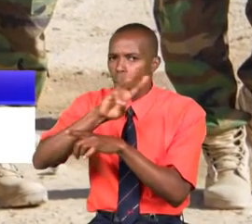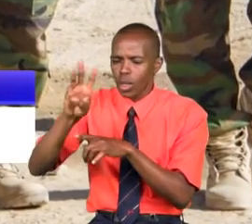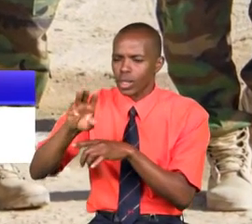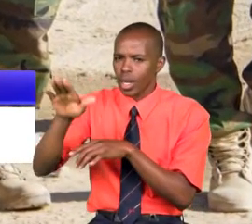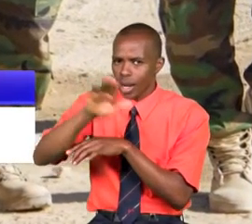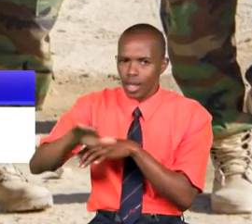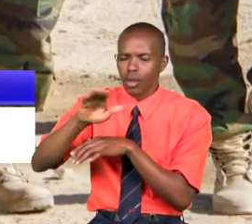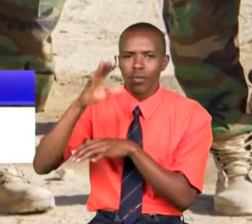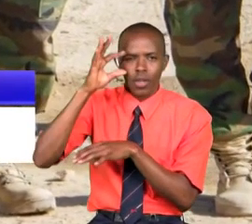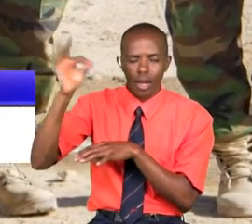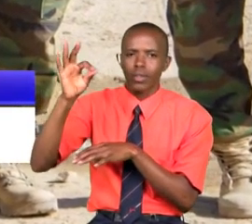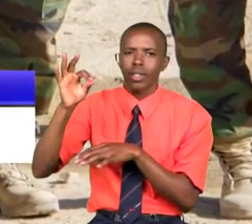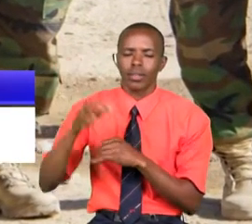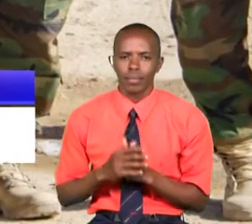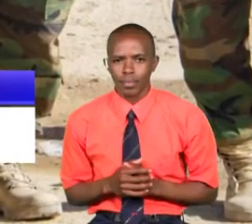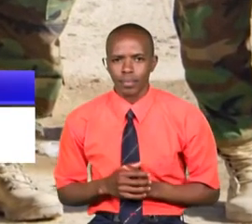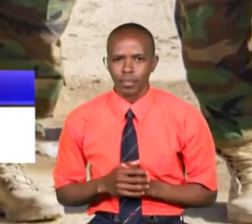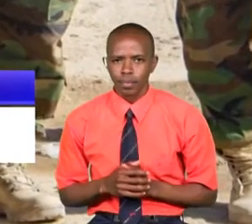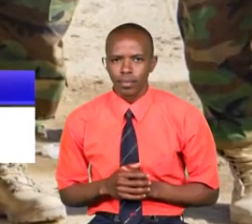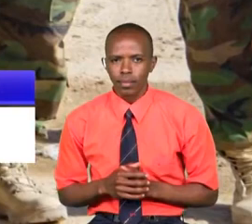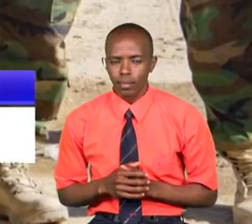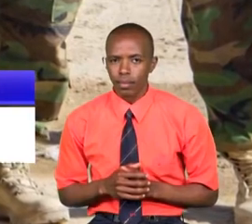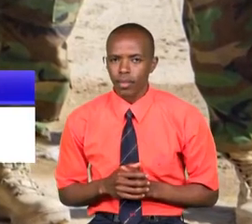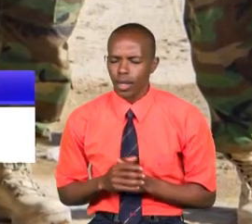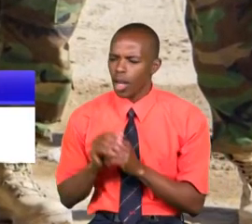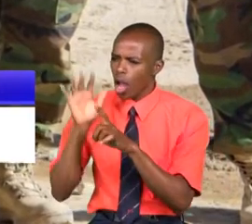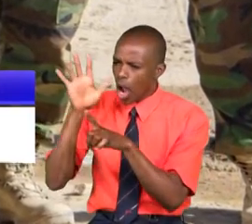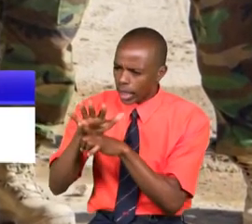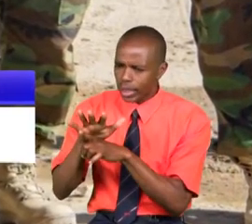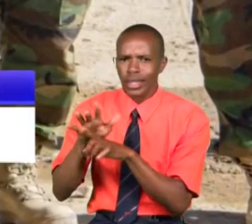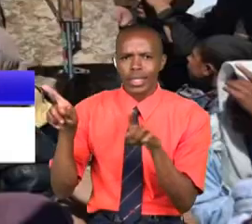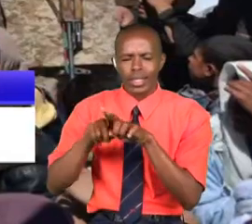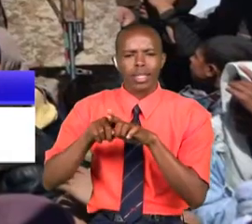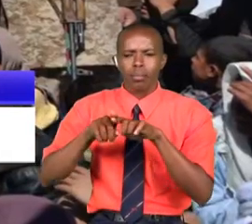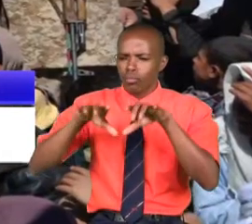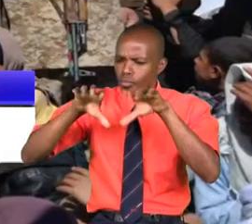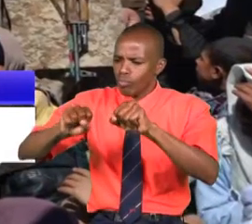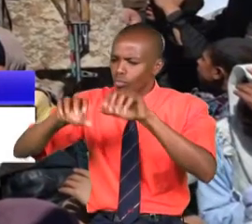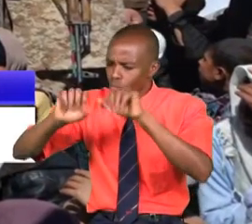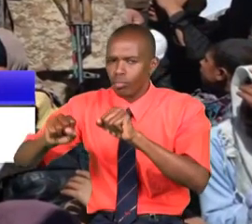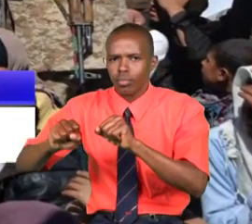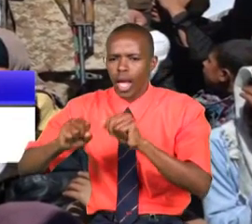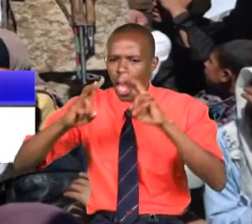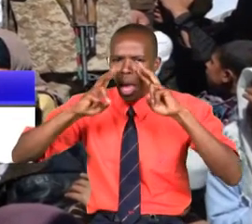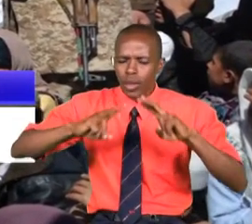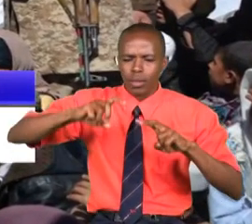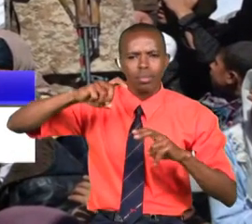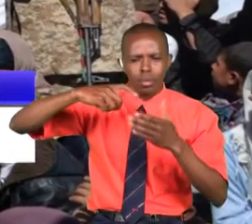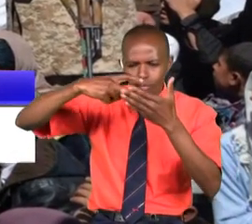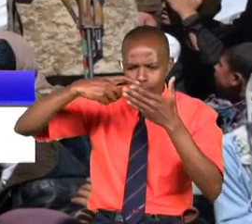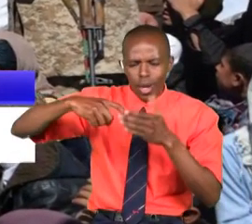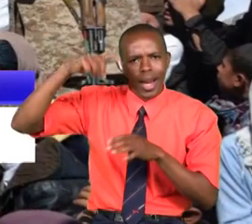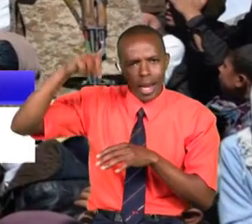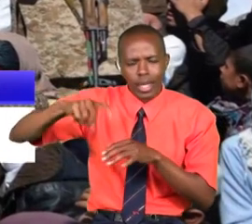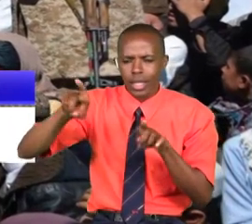Western-backed Afghanistan government. Following these attacks and subsequent takeovers, there has been need for peaceful talks and